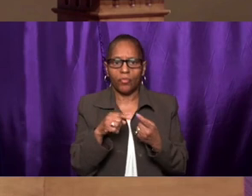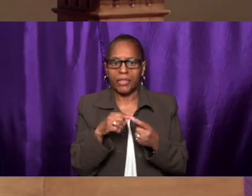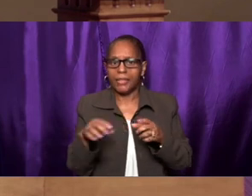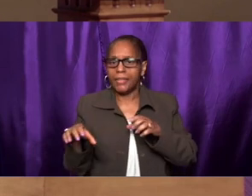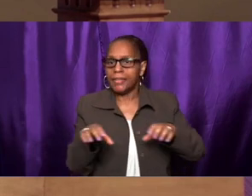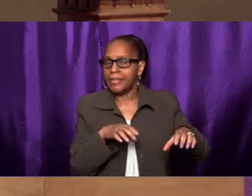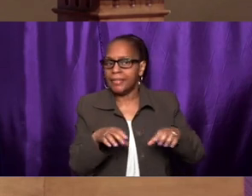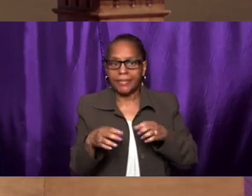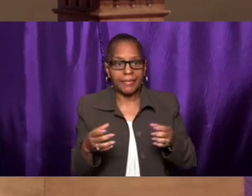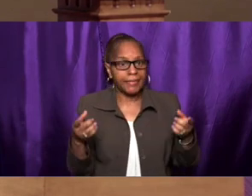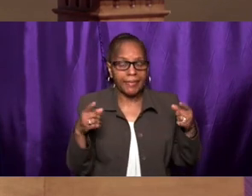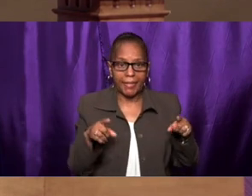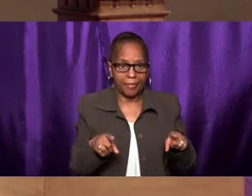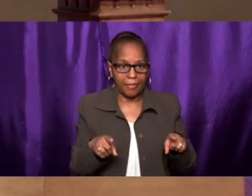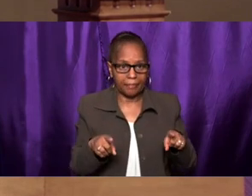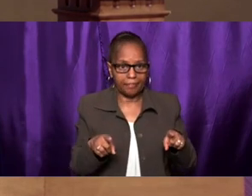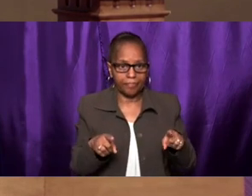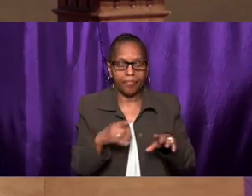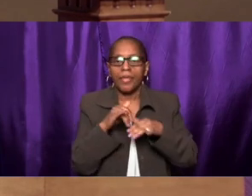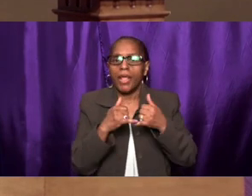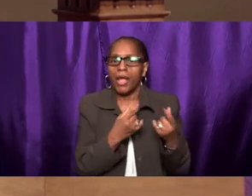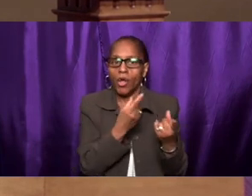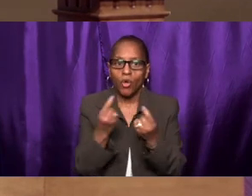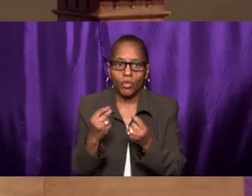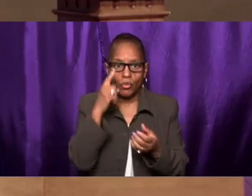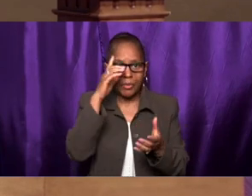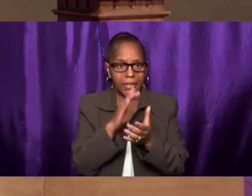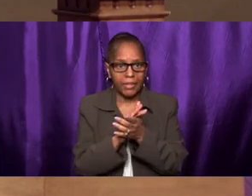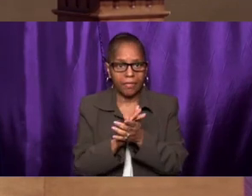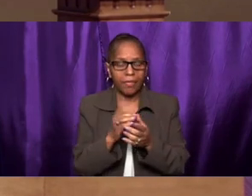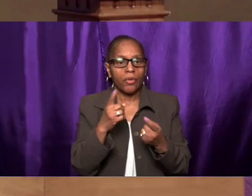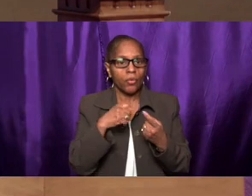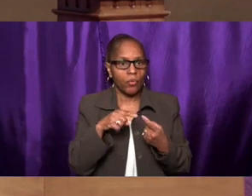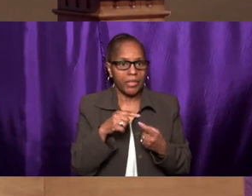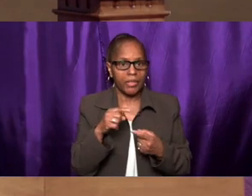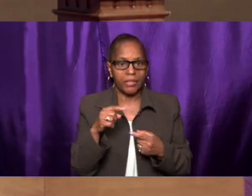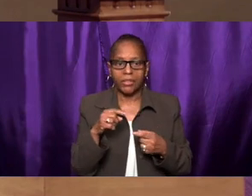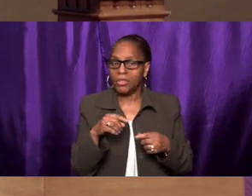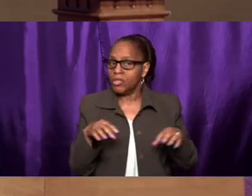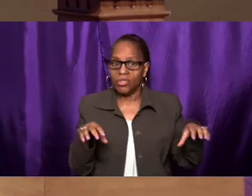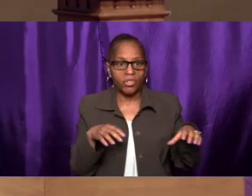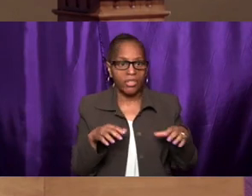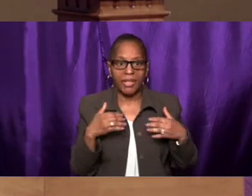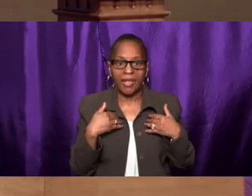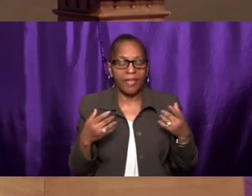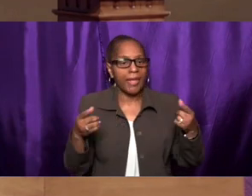didn't happen? How do you believe when it shouldn't have